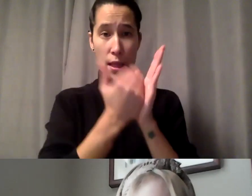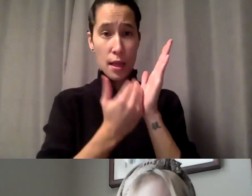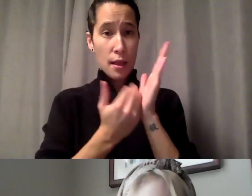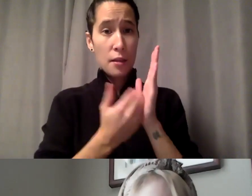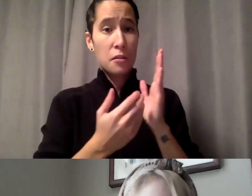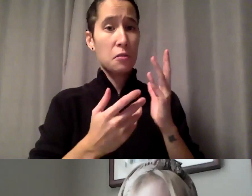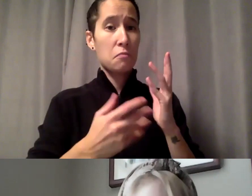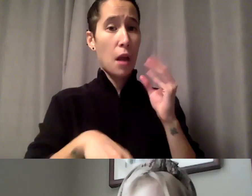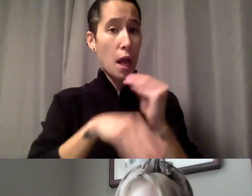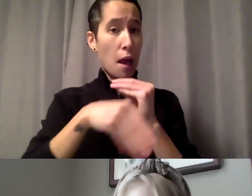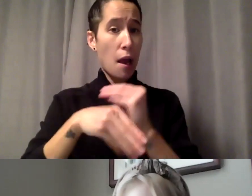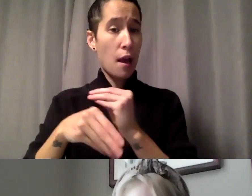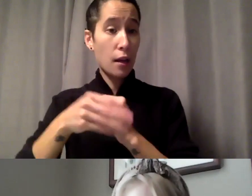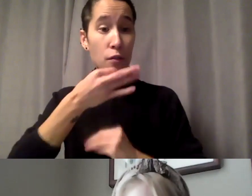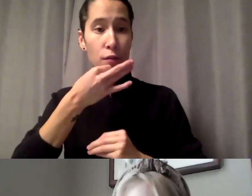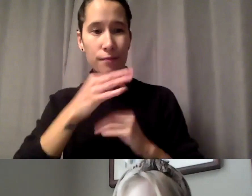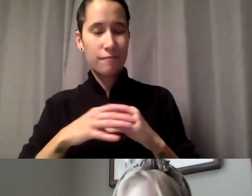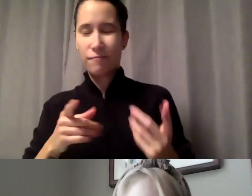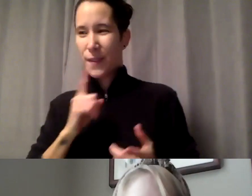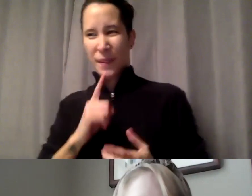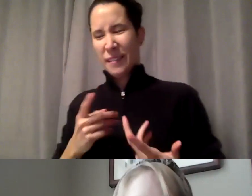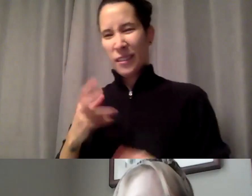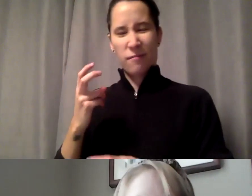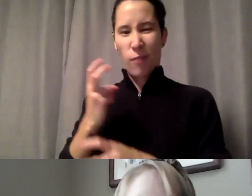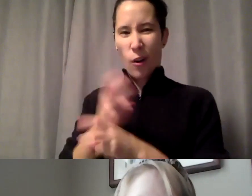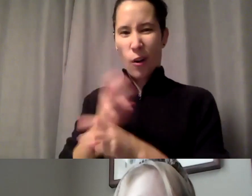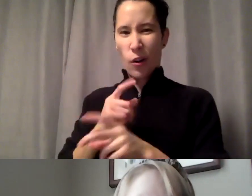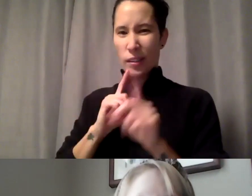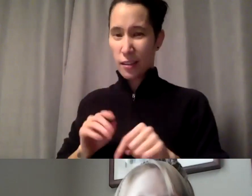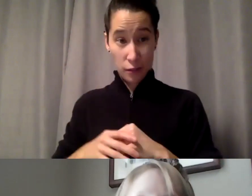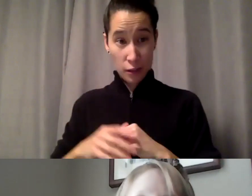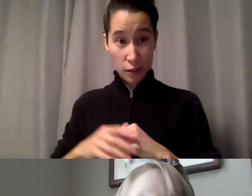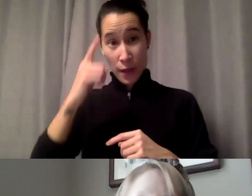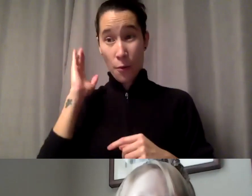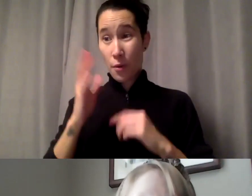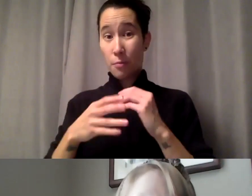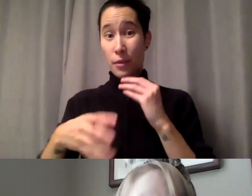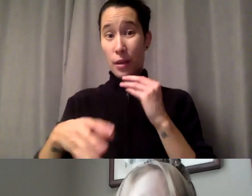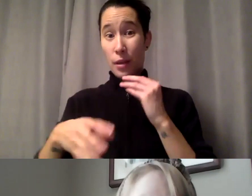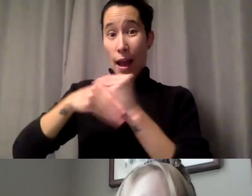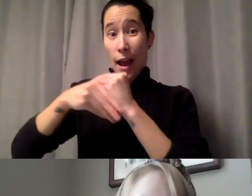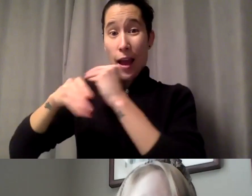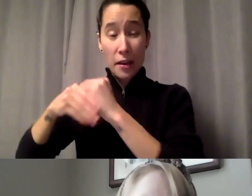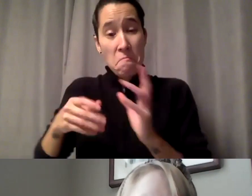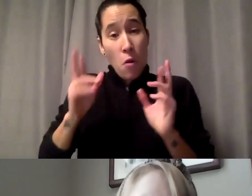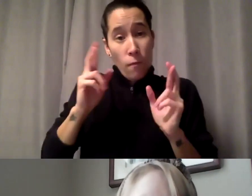The anytime soon one is really is so difficult to answer. Do we think it's going to be expanded? Yes,